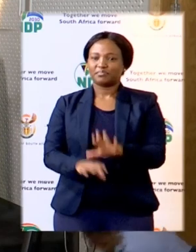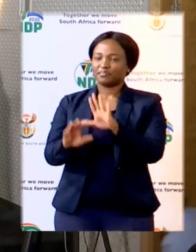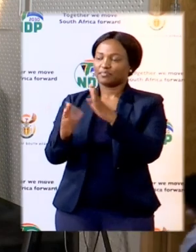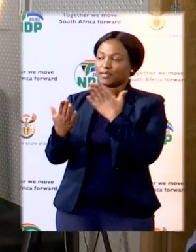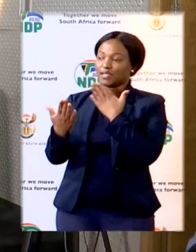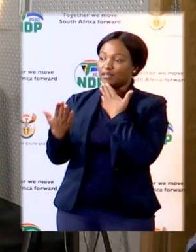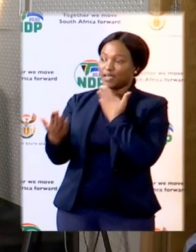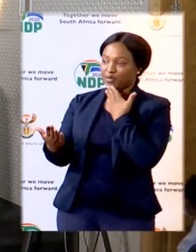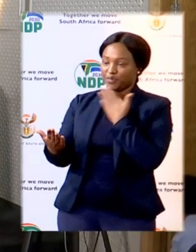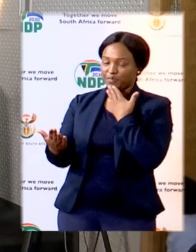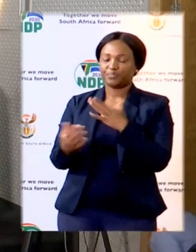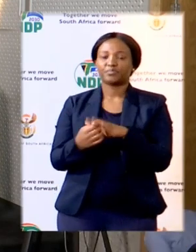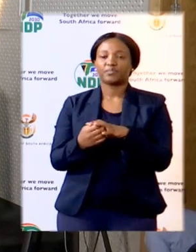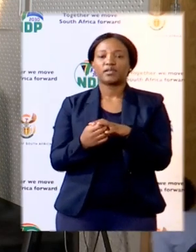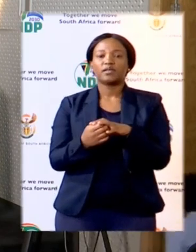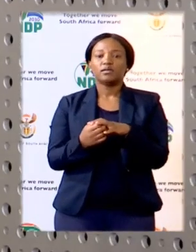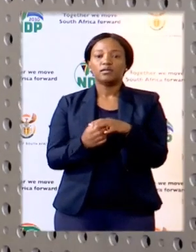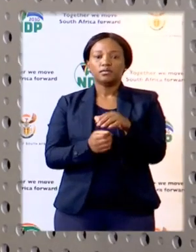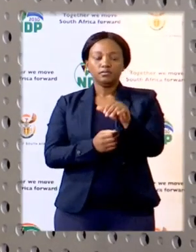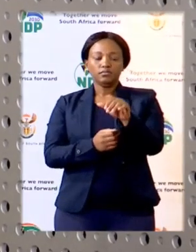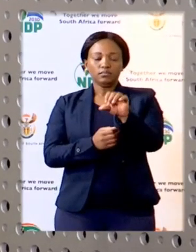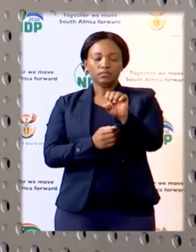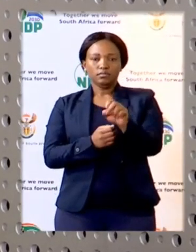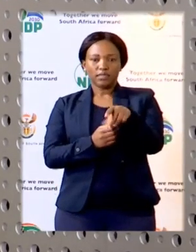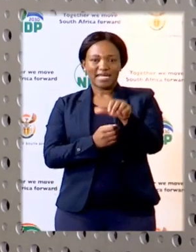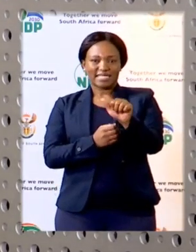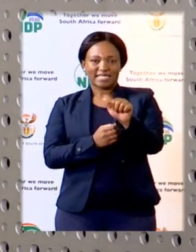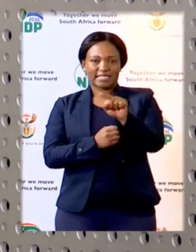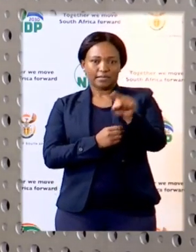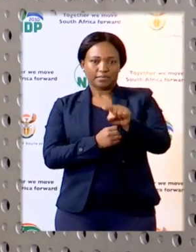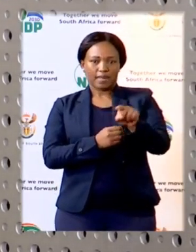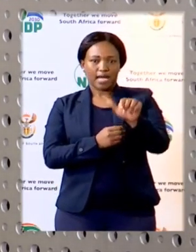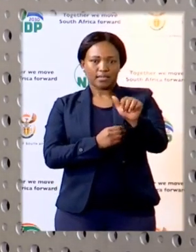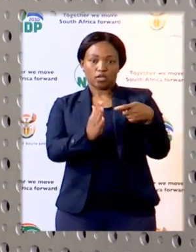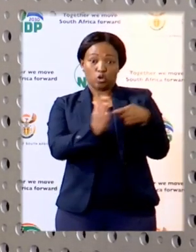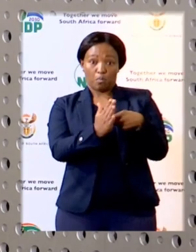Thank you. The spaza shops that have been approved,